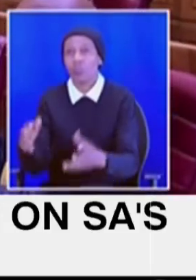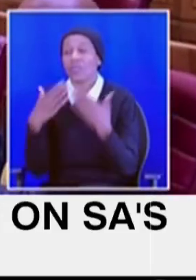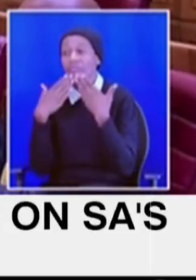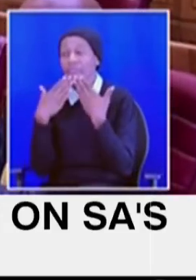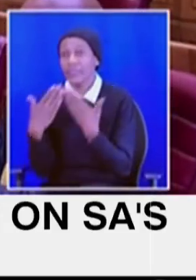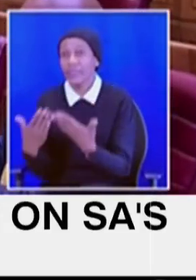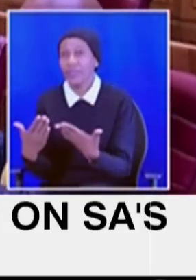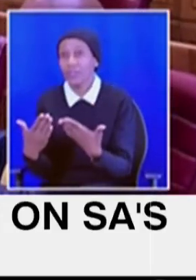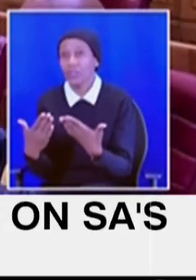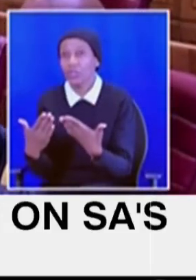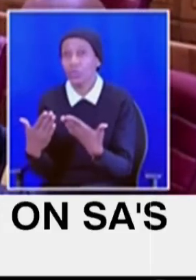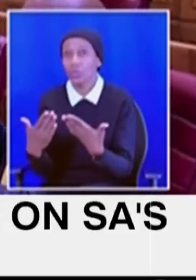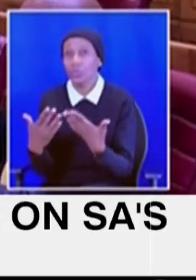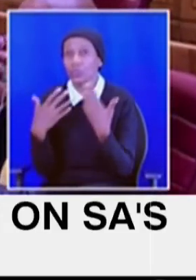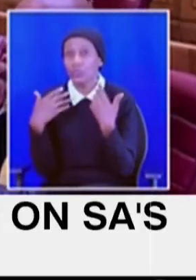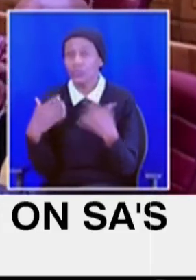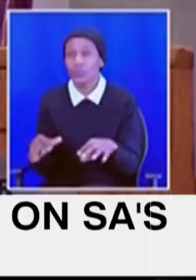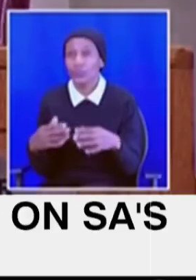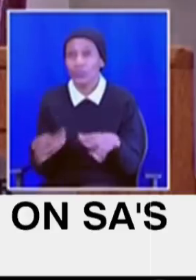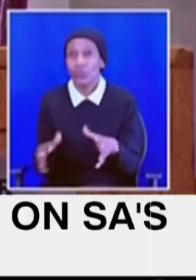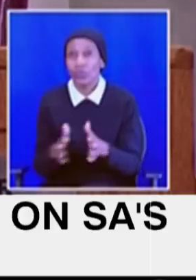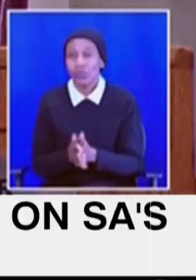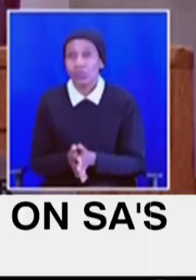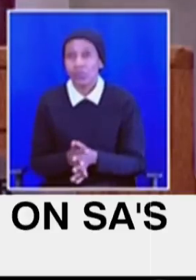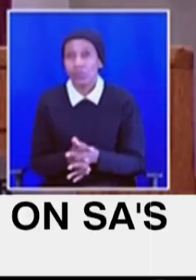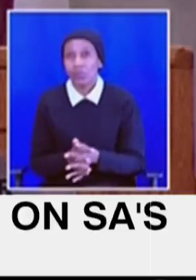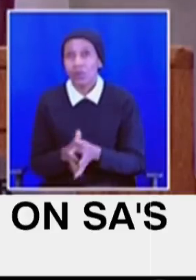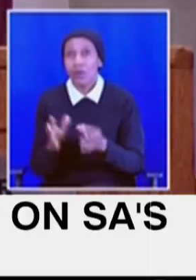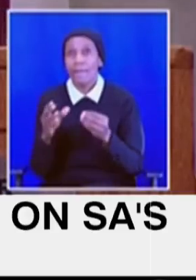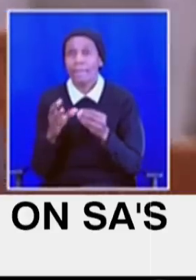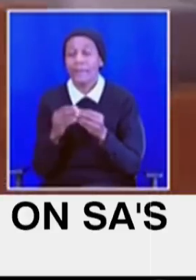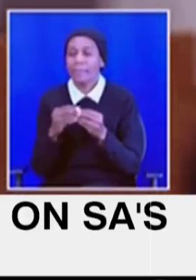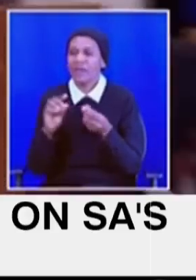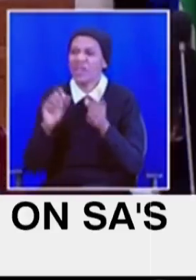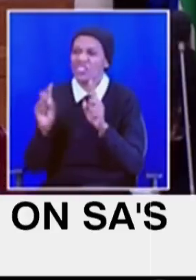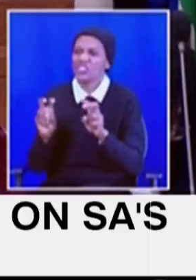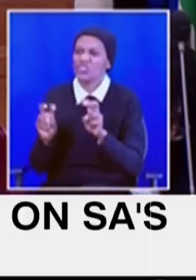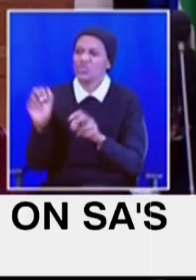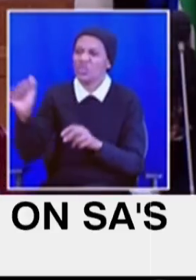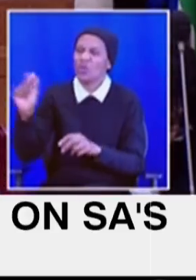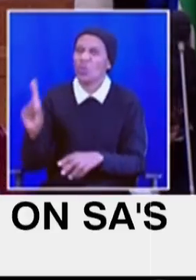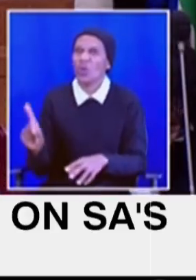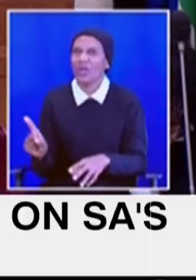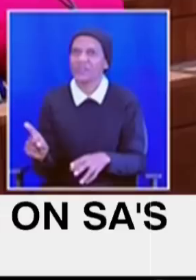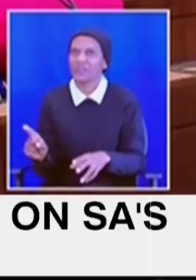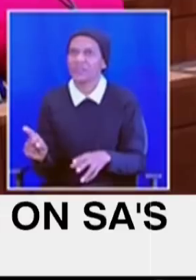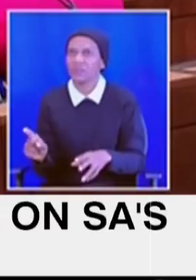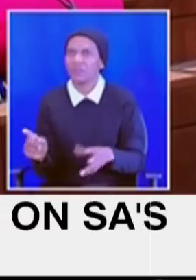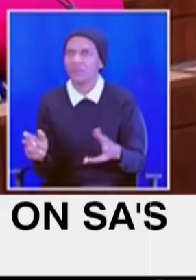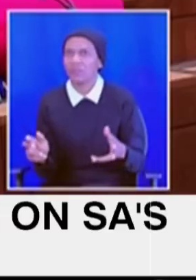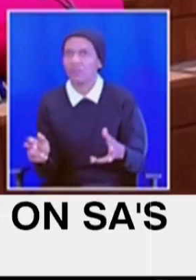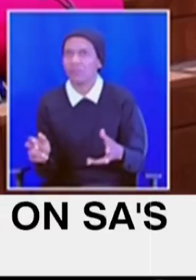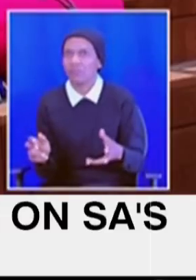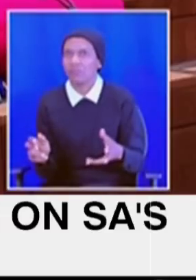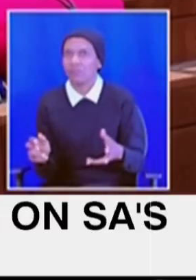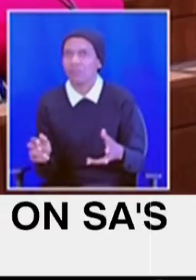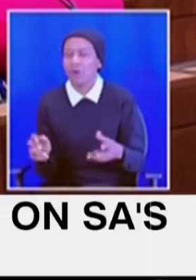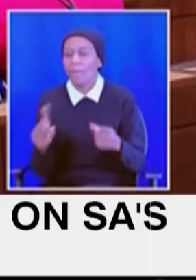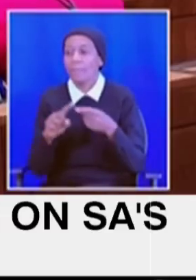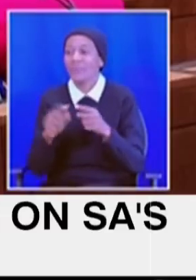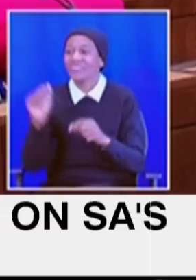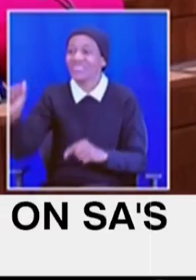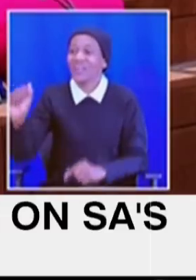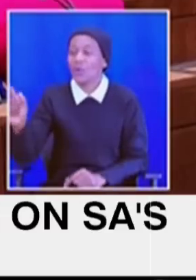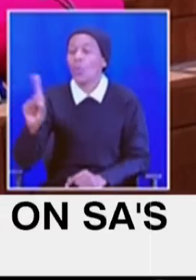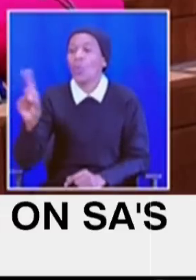Thank you very much. No, but this is. Member, what's your issue? It's censorship. What you are trying to do. On what point are you raising?